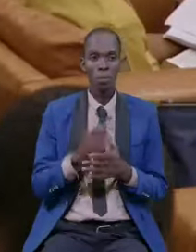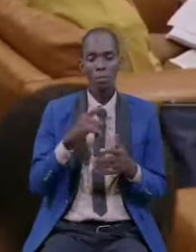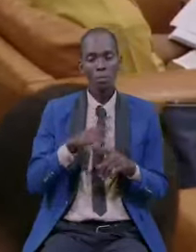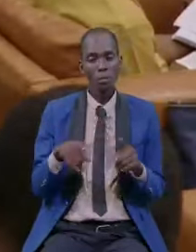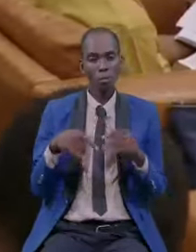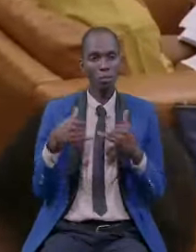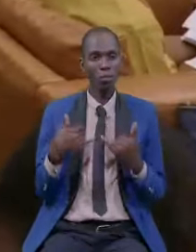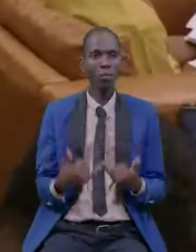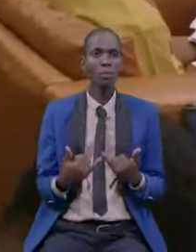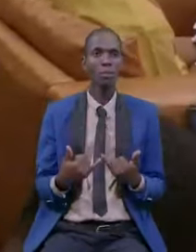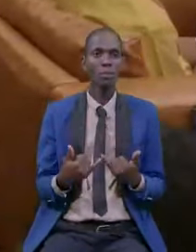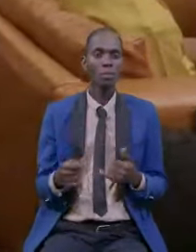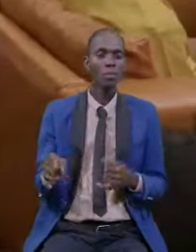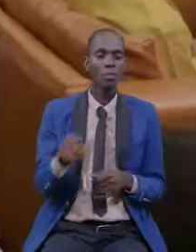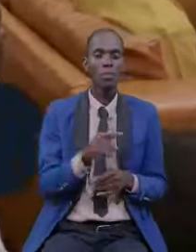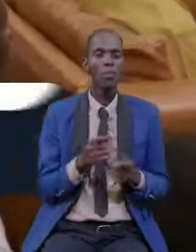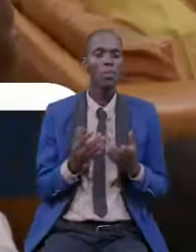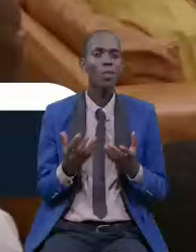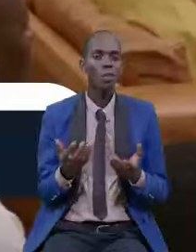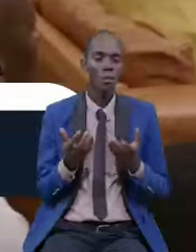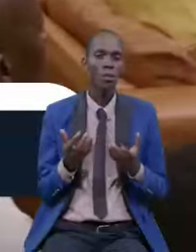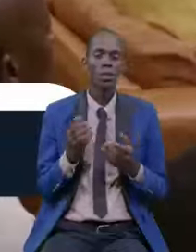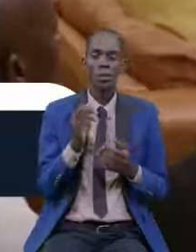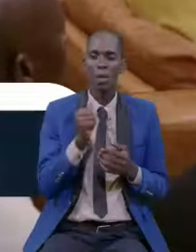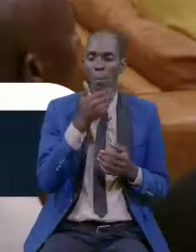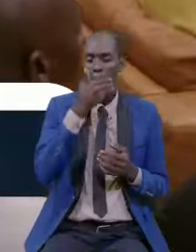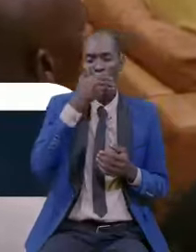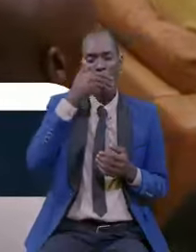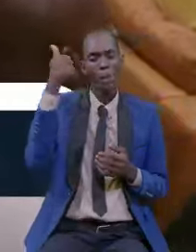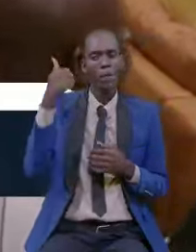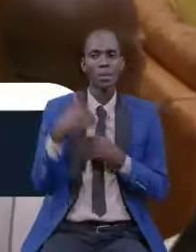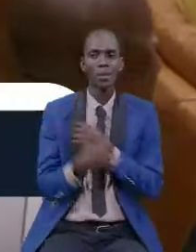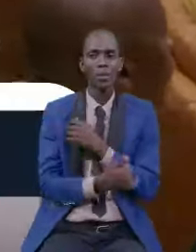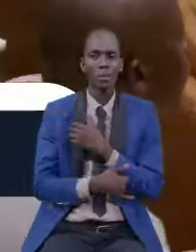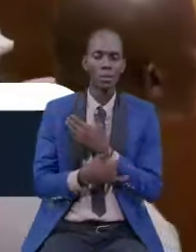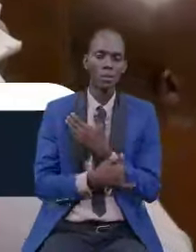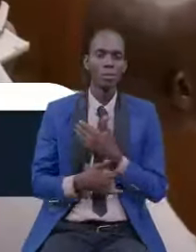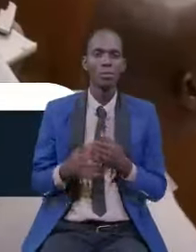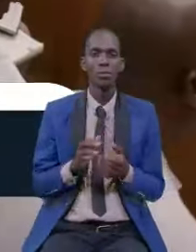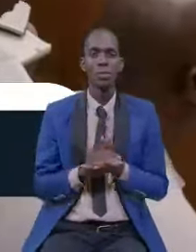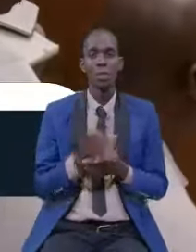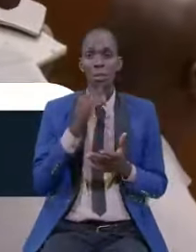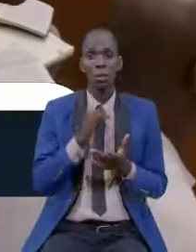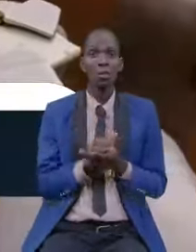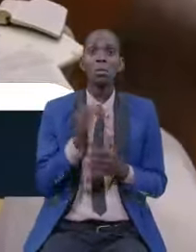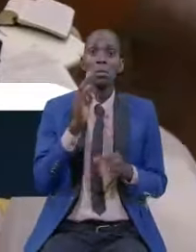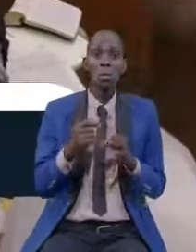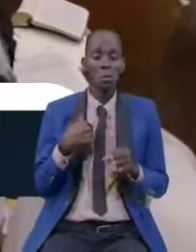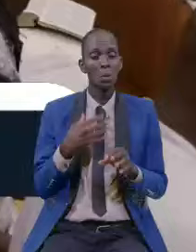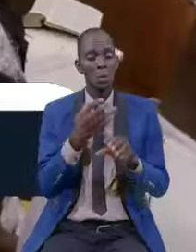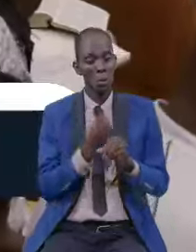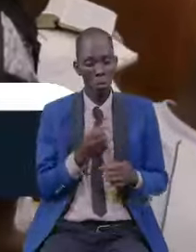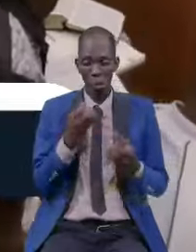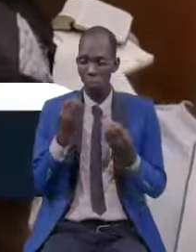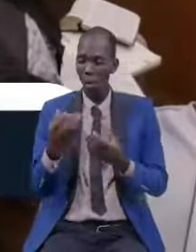now they desire a better country. God has said, even if we get all these ones